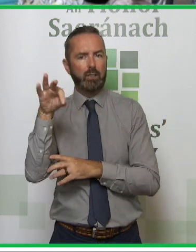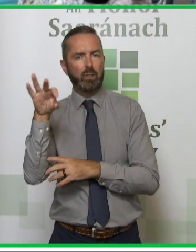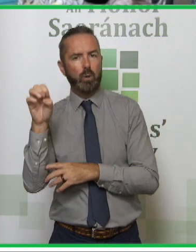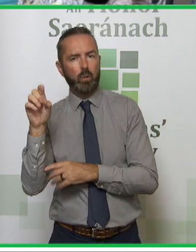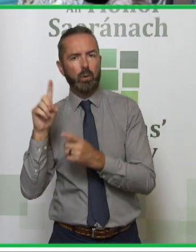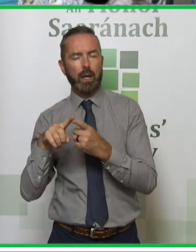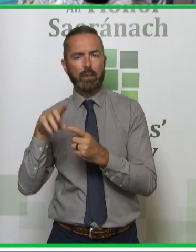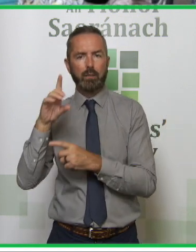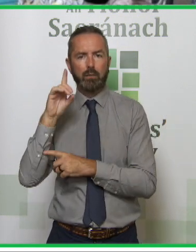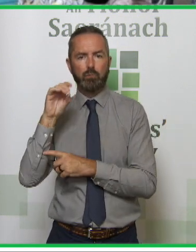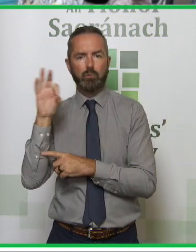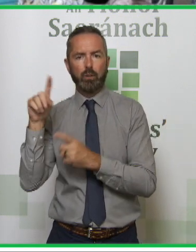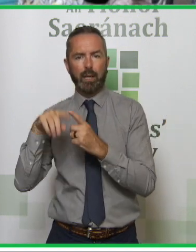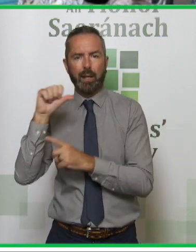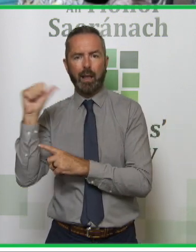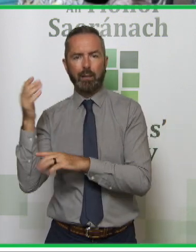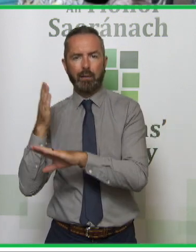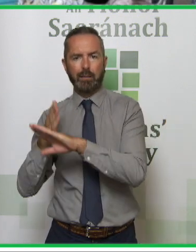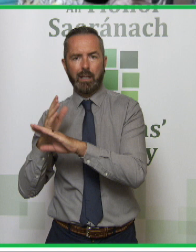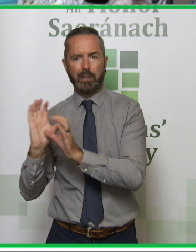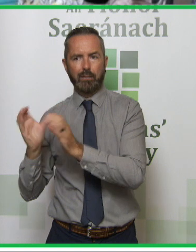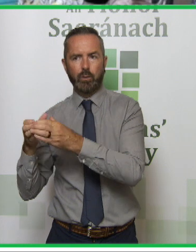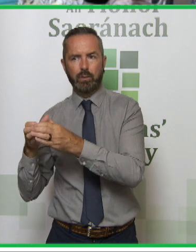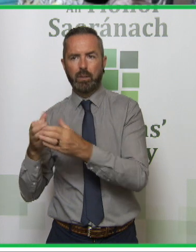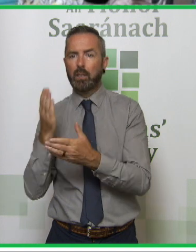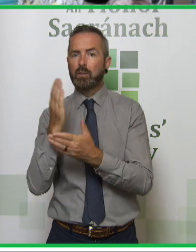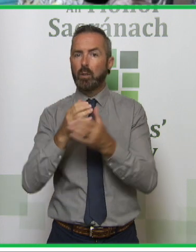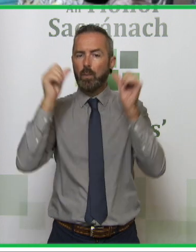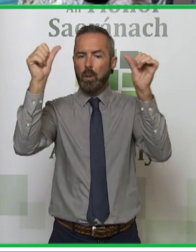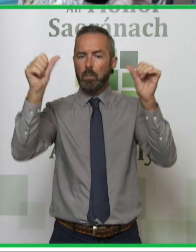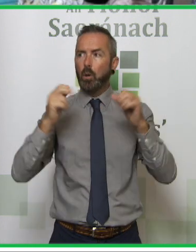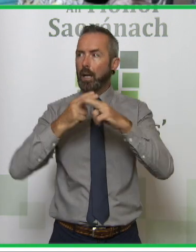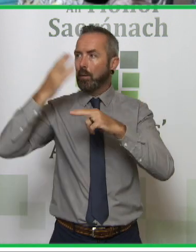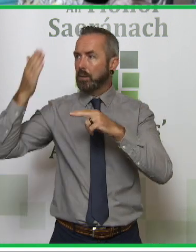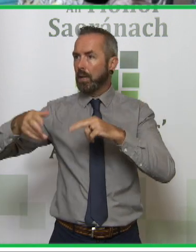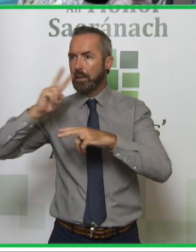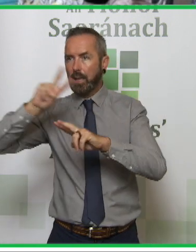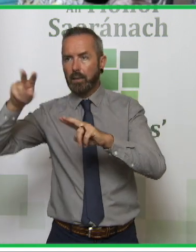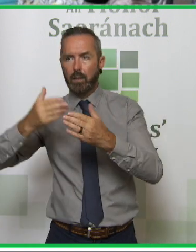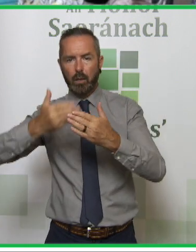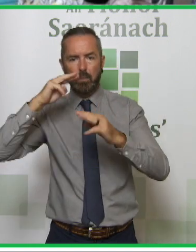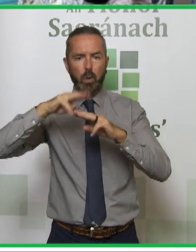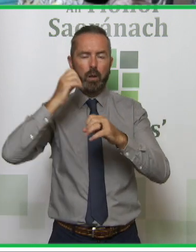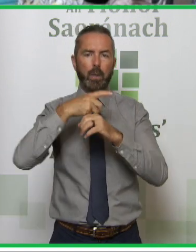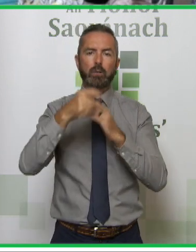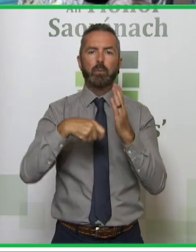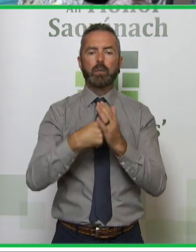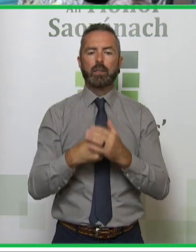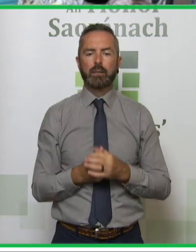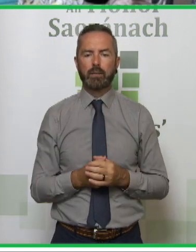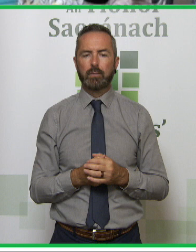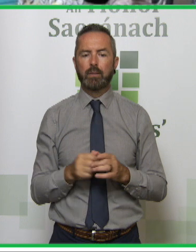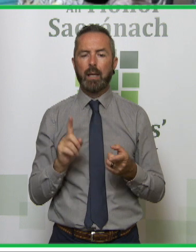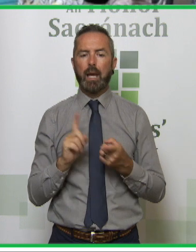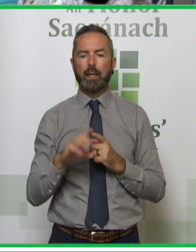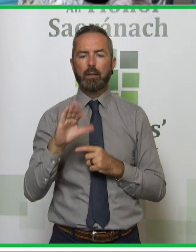from drug and alcohol task forces. And we have some posters, I think, outside on the wall here, where you'll be able to learn a little bit more about these projects. And